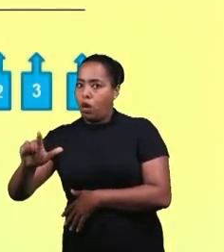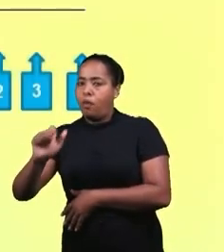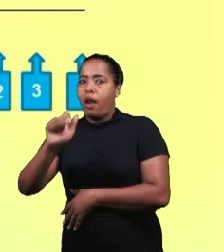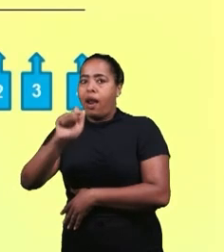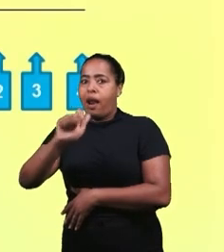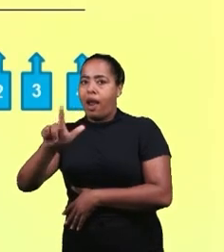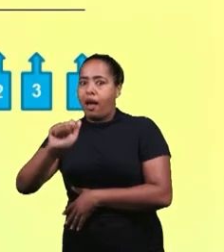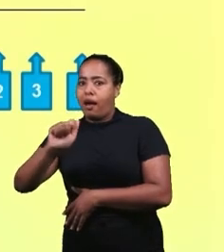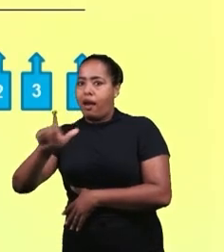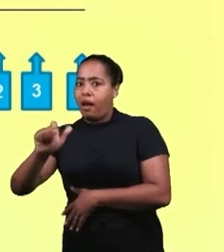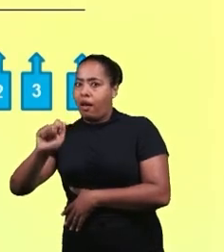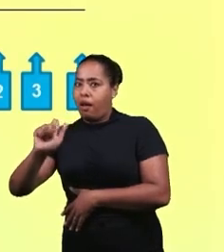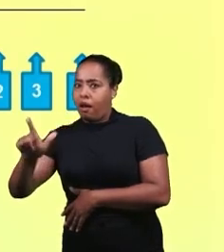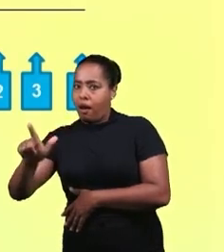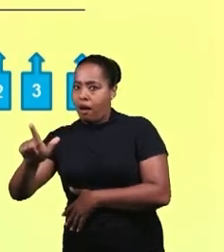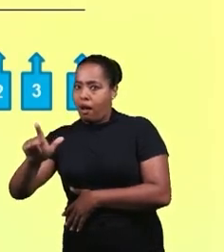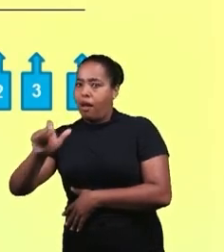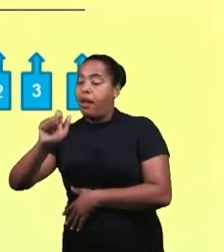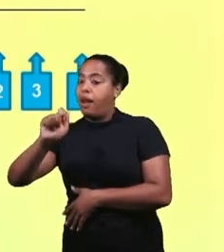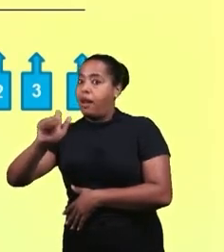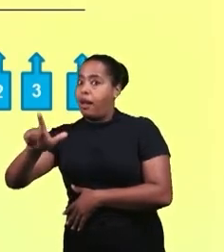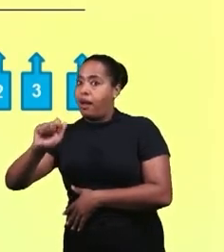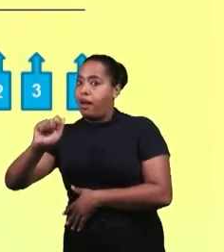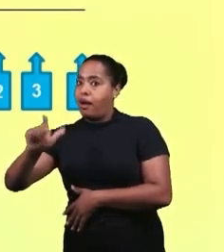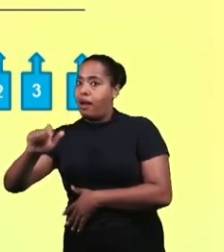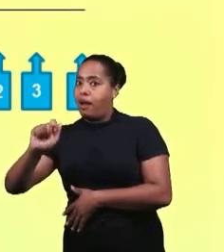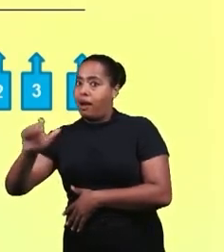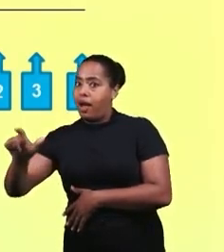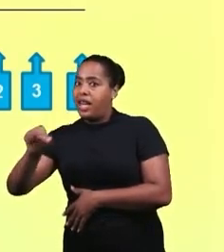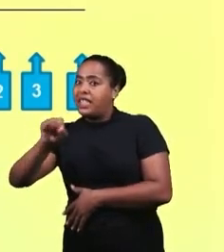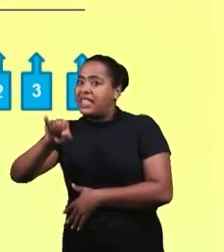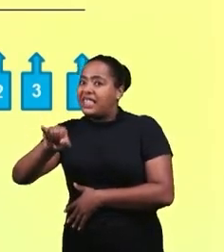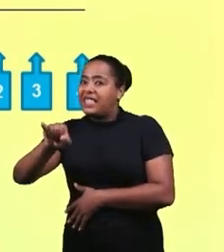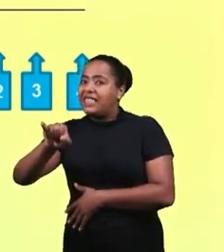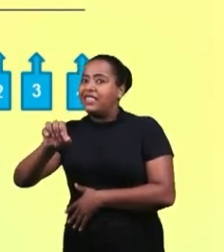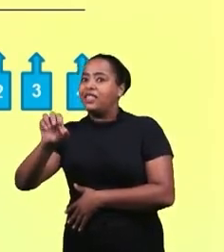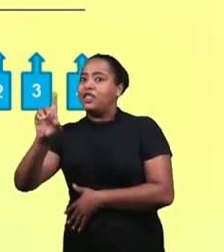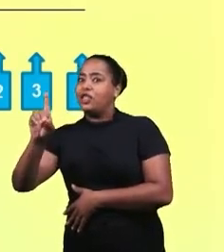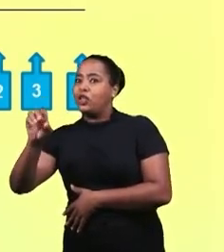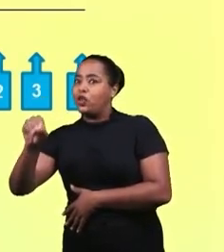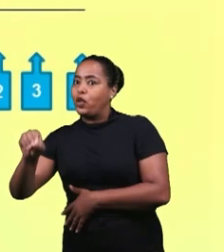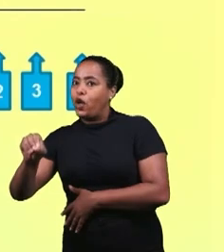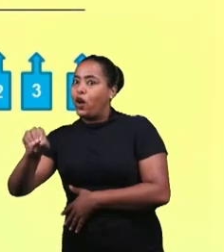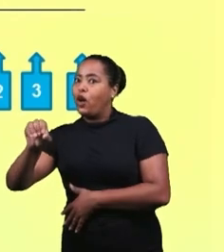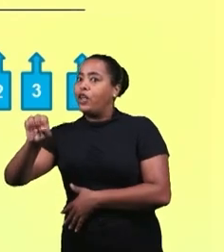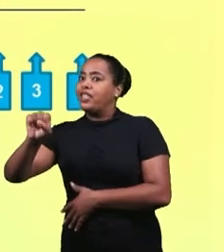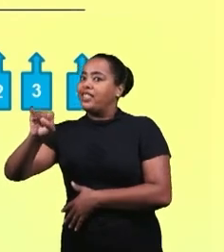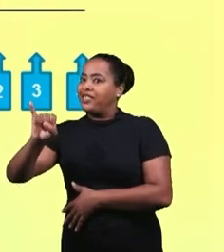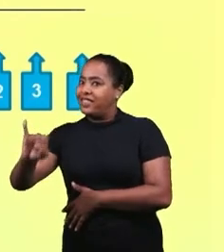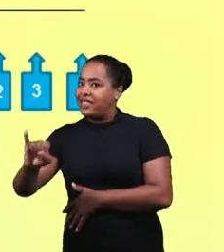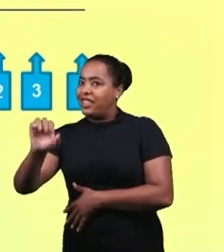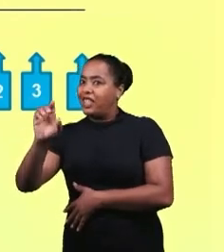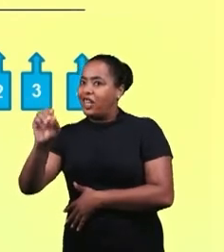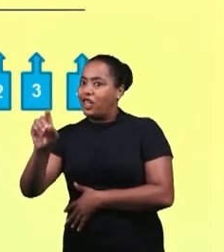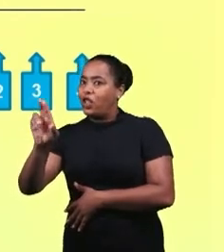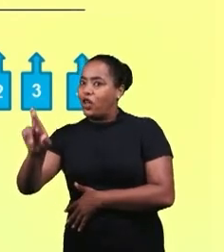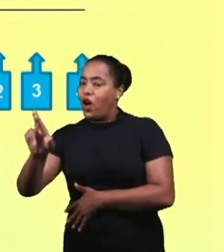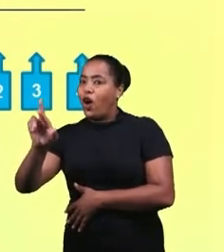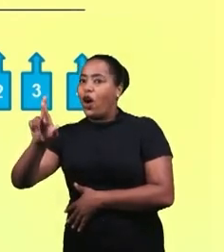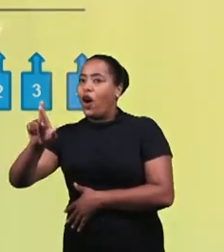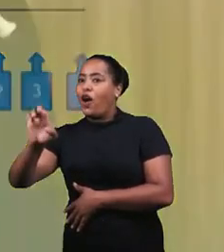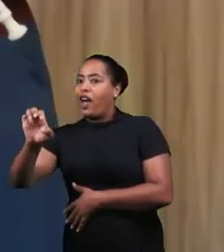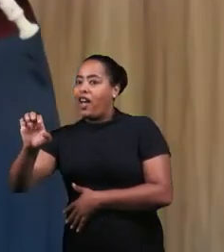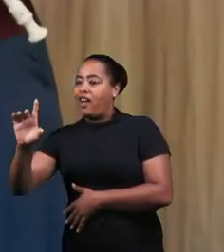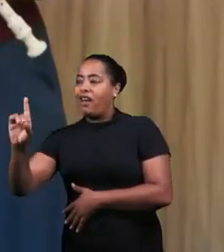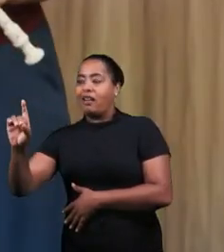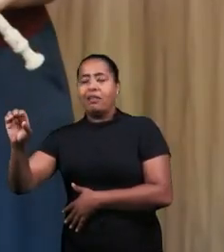la. La, la, la. Ti, do, ti. Do, re, do.